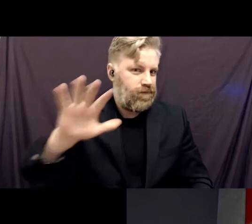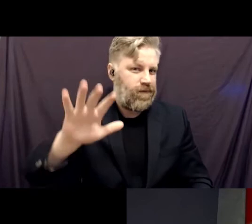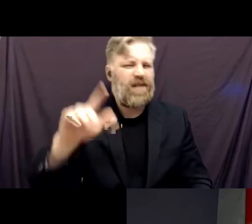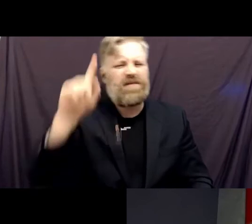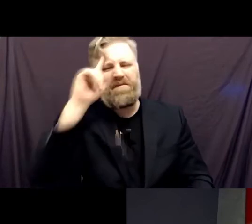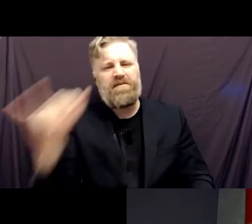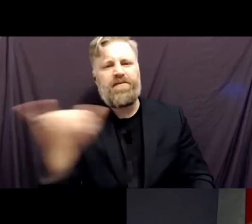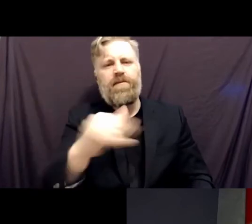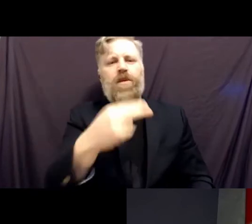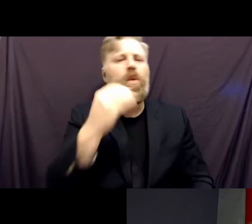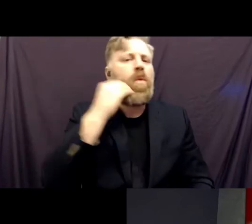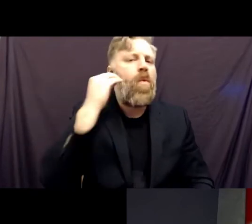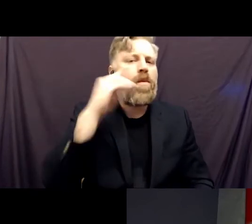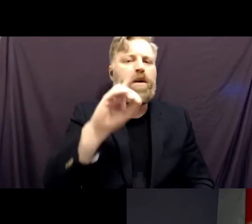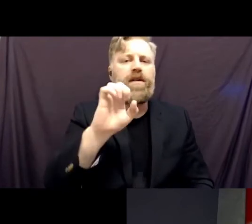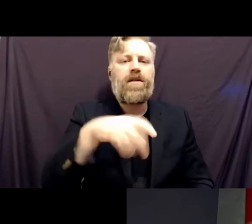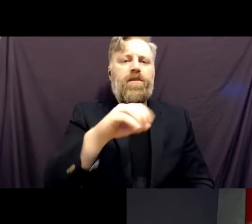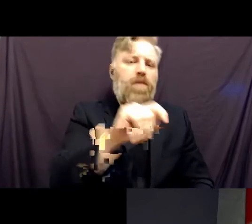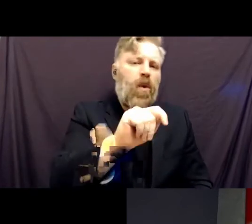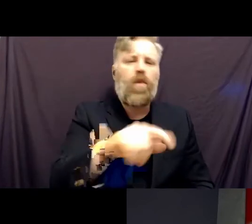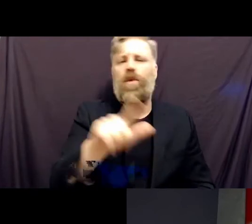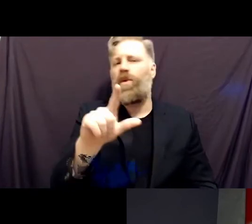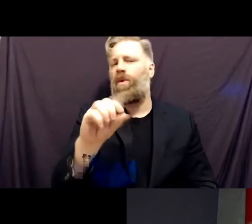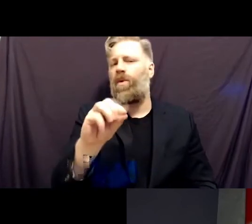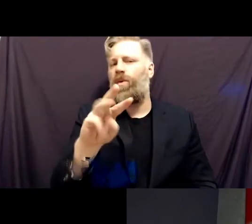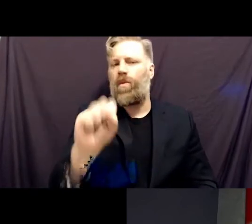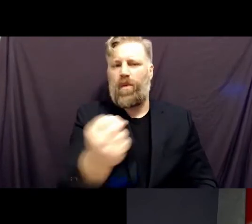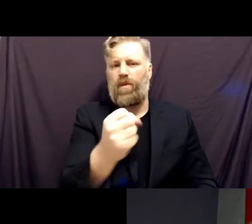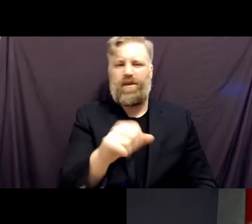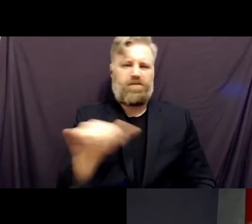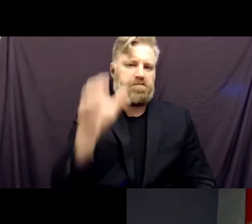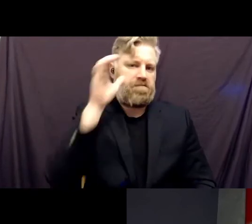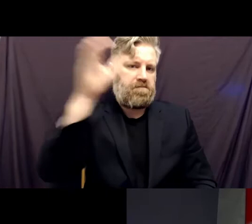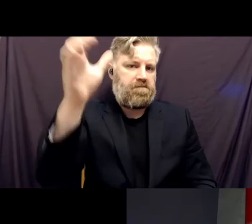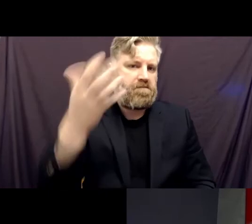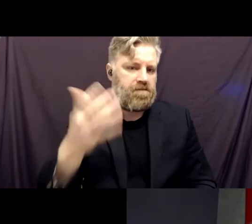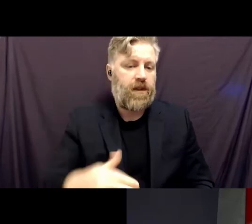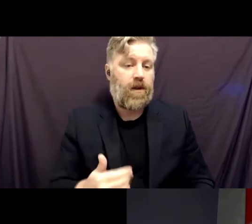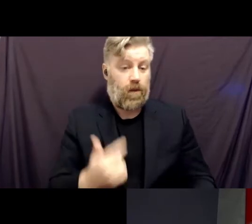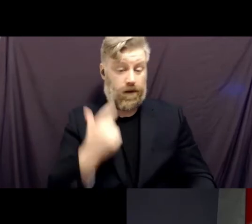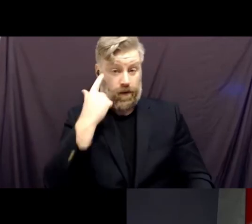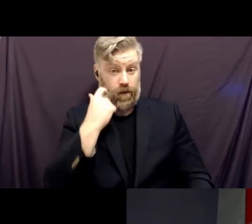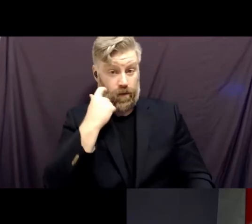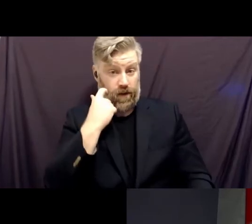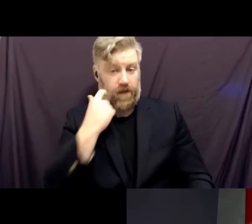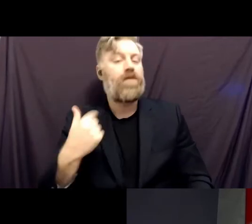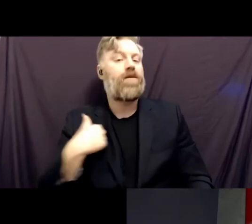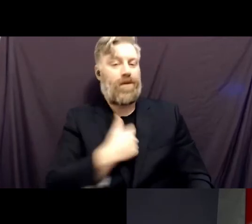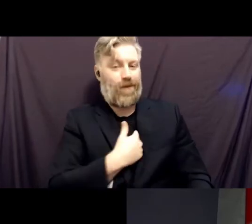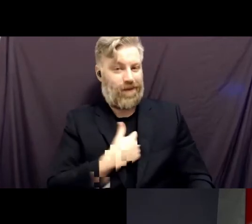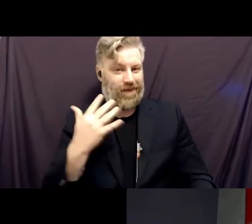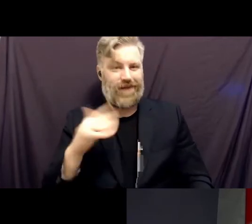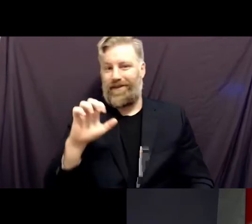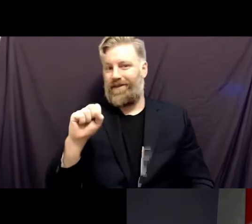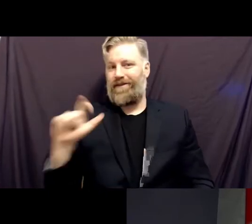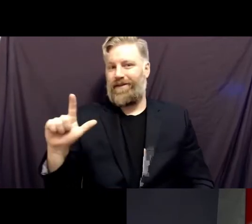or Lowe's in the United States. Most recently, we have donated the Essel collection